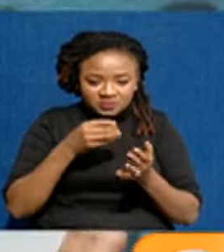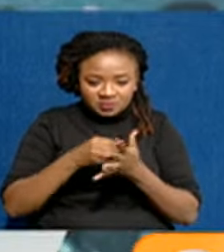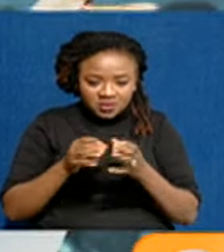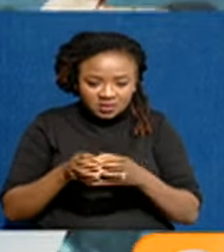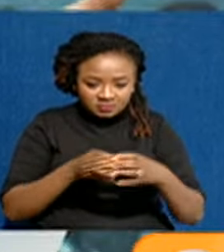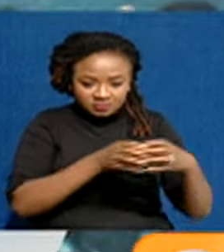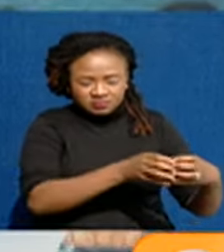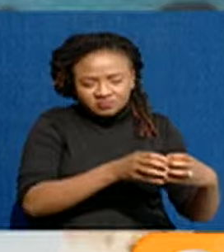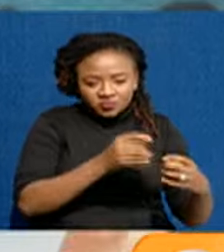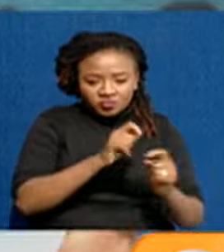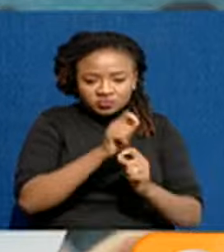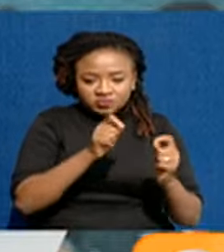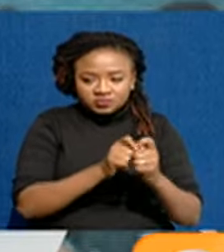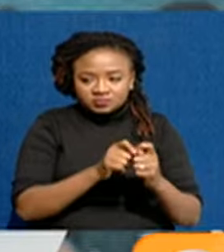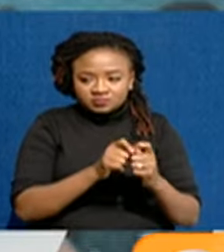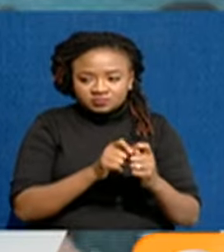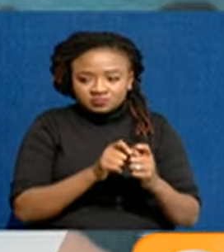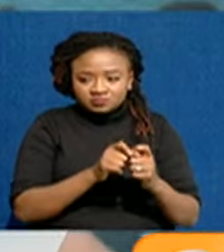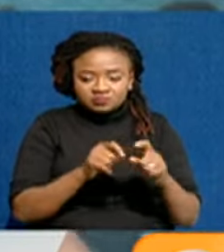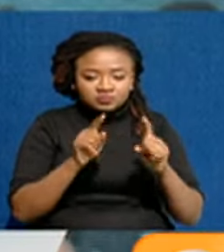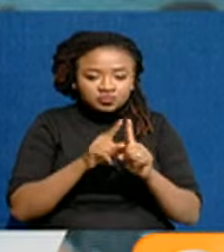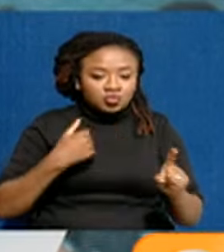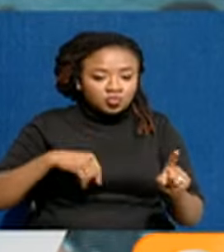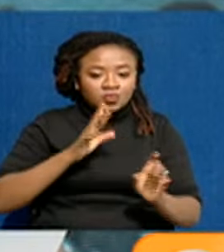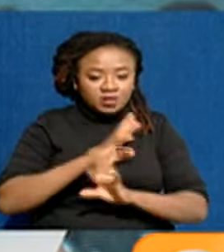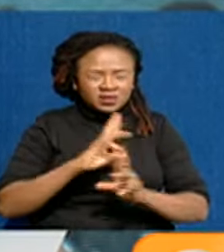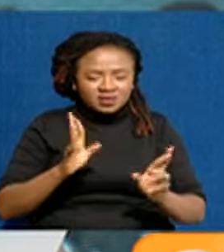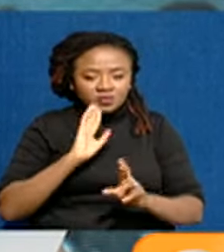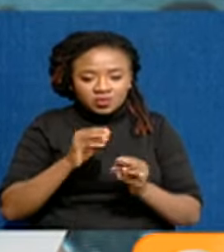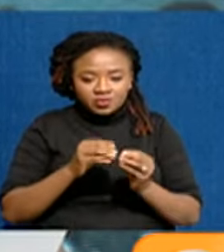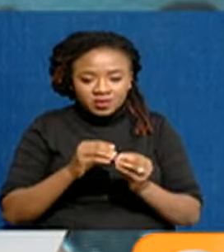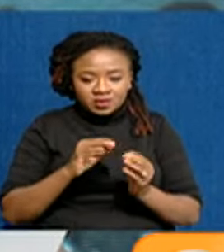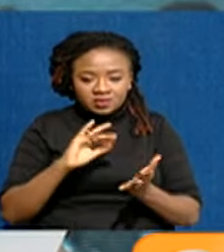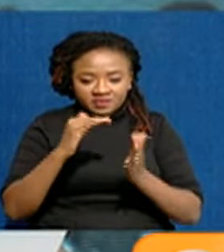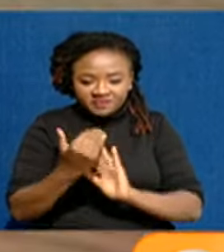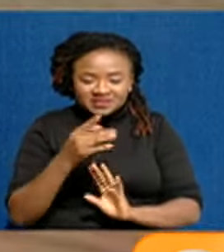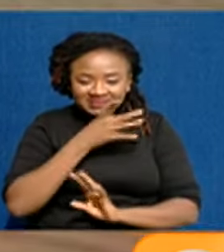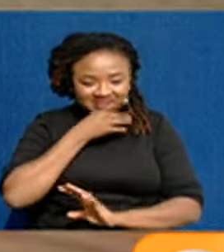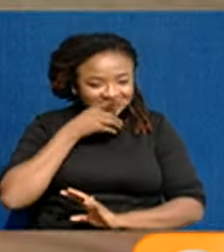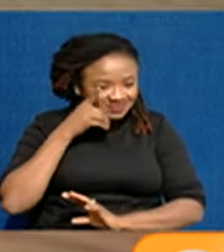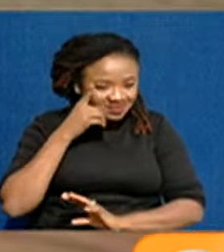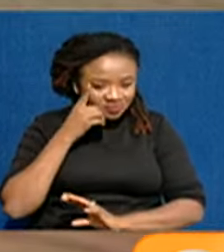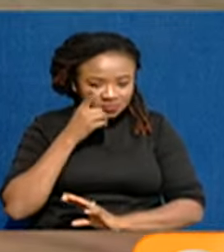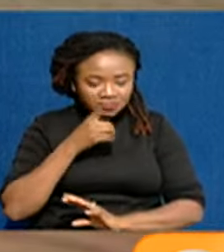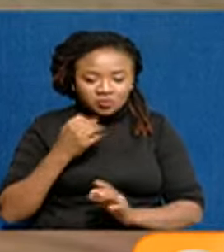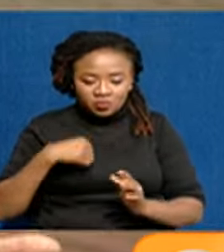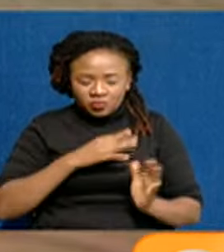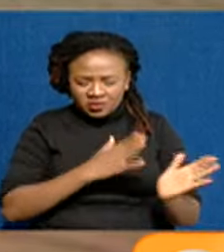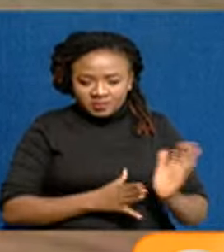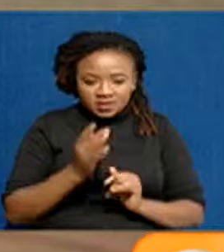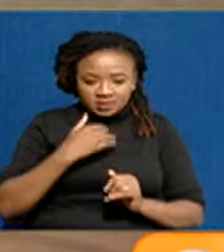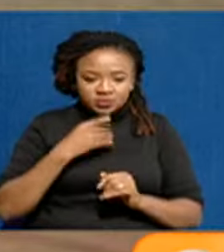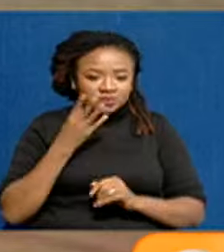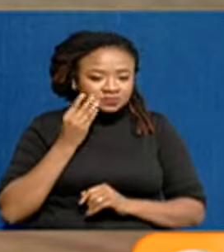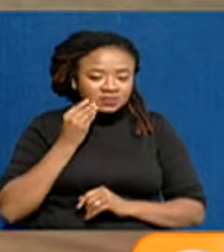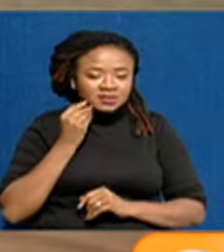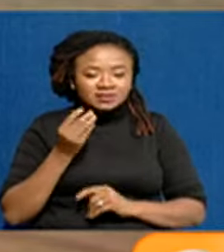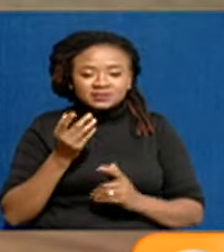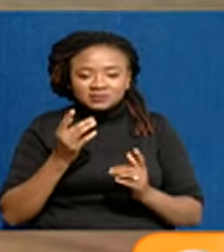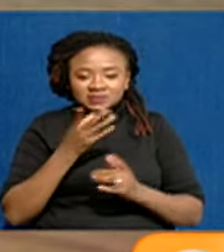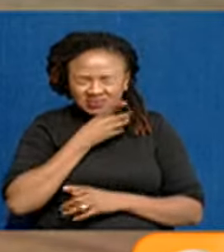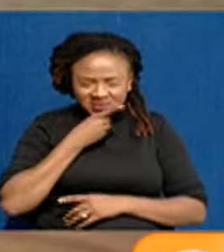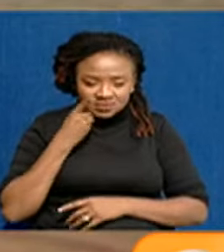now, Erumondi was speaking to us earlier and said, we are going to face drought. We already know this now. Absolutely. I can confirm the La Nina phenomenon that is coming